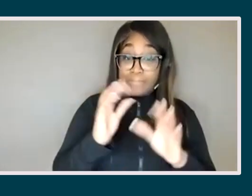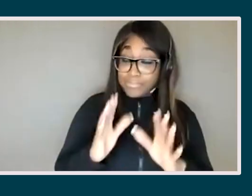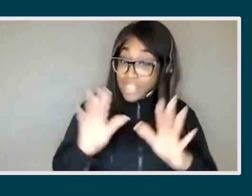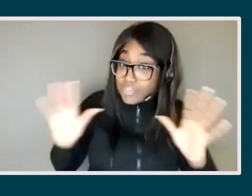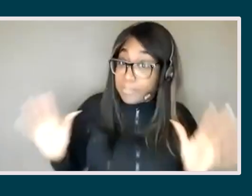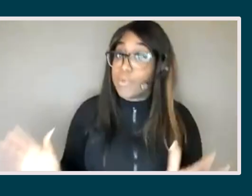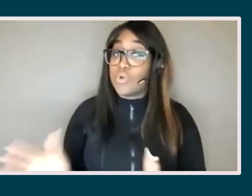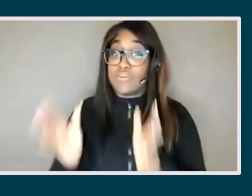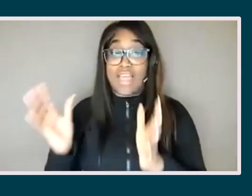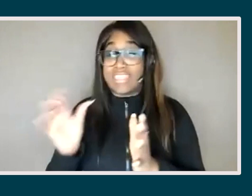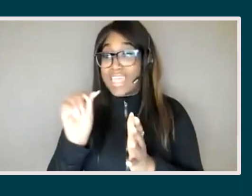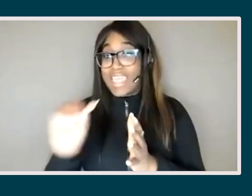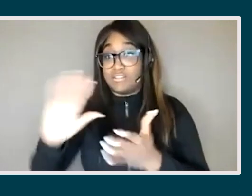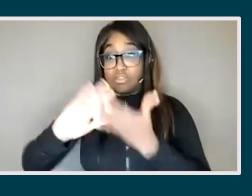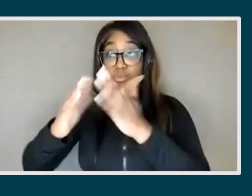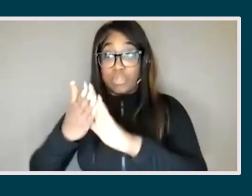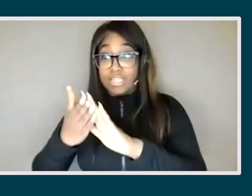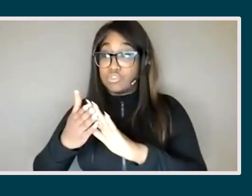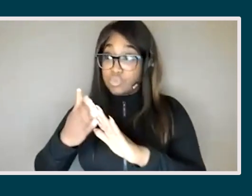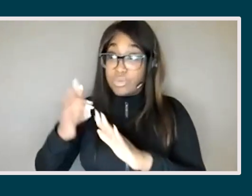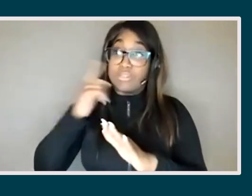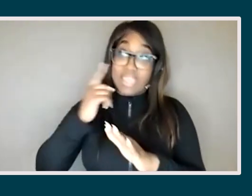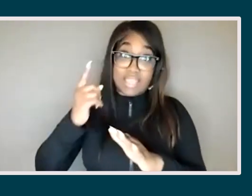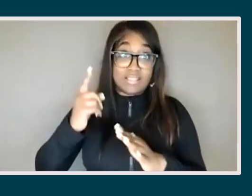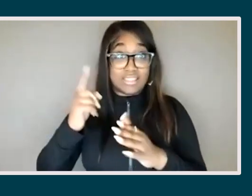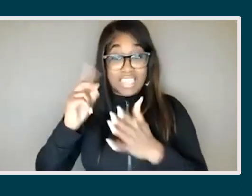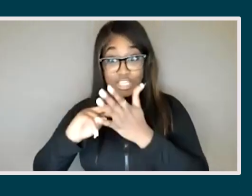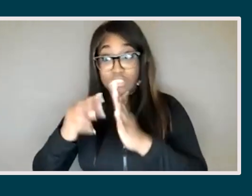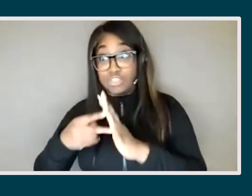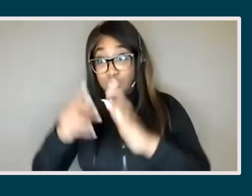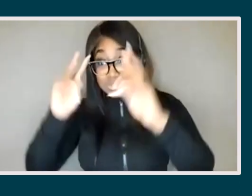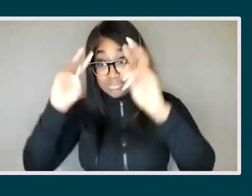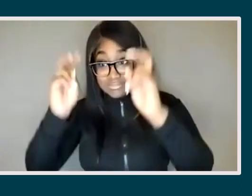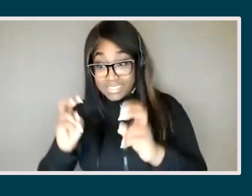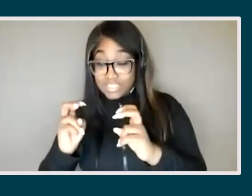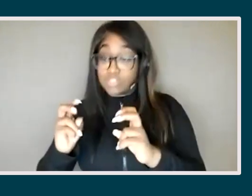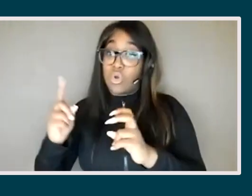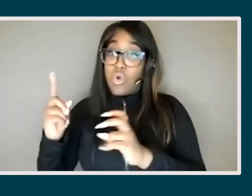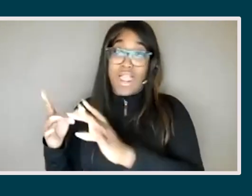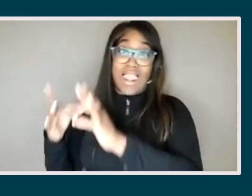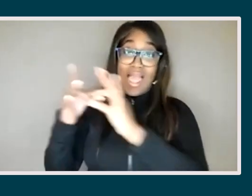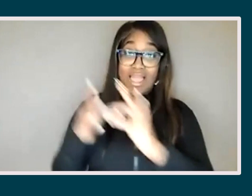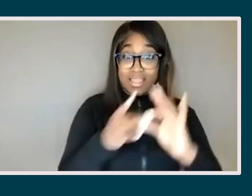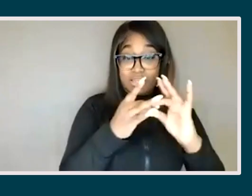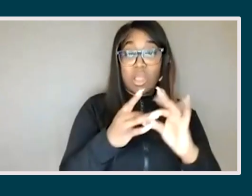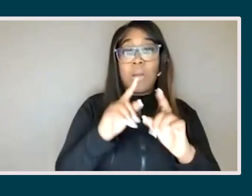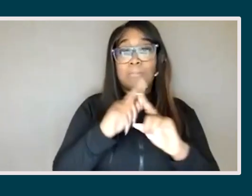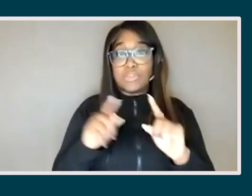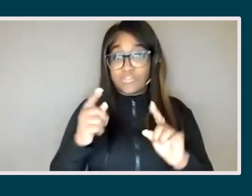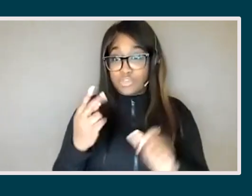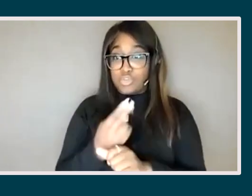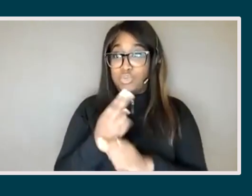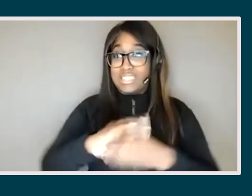as opposed to seeing their issues as aligned. It is to still use that narrative of the model minority in order